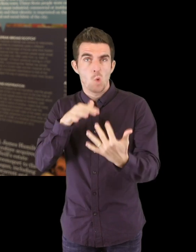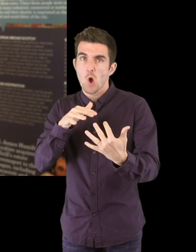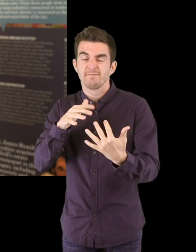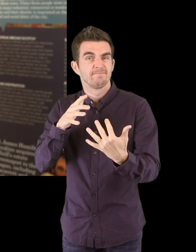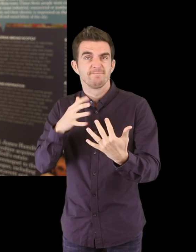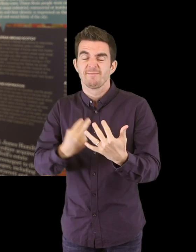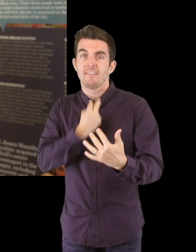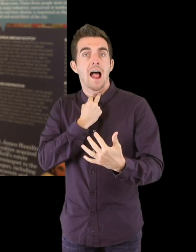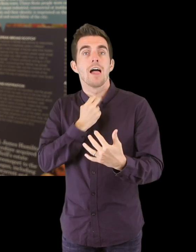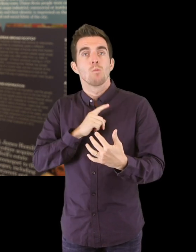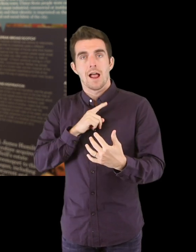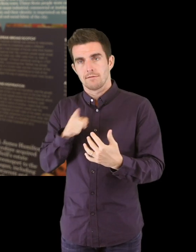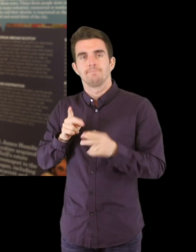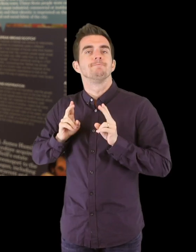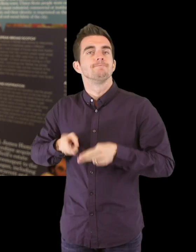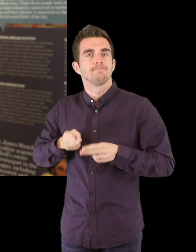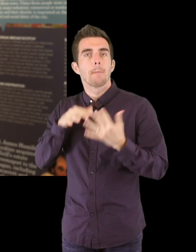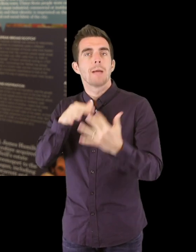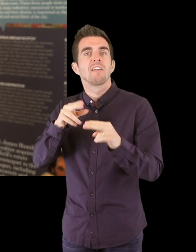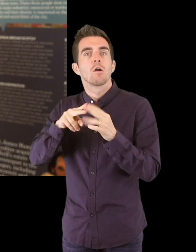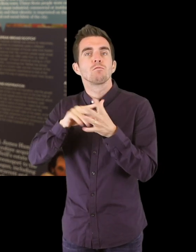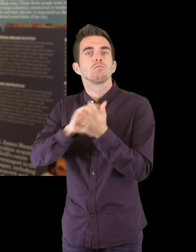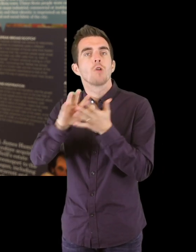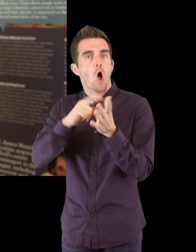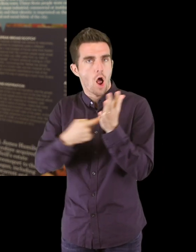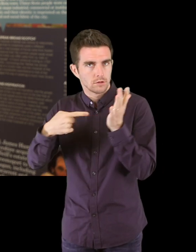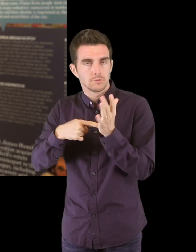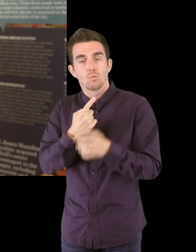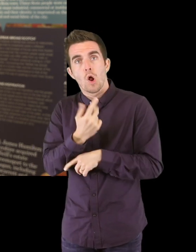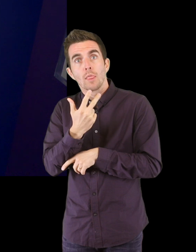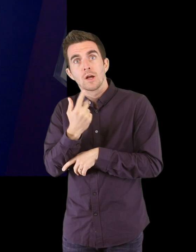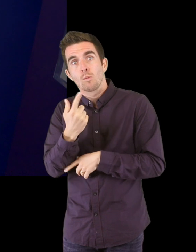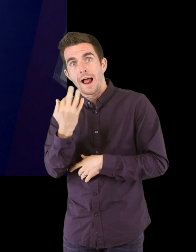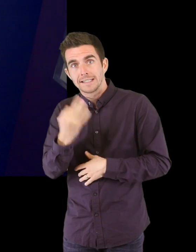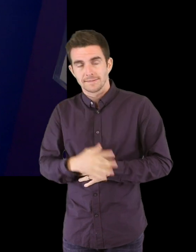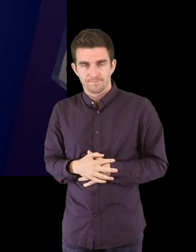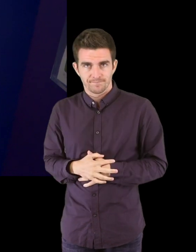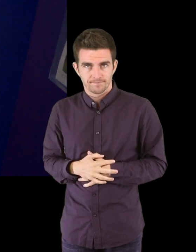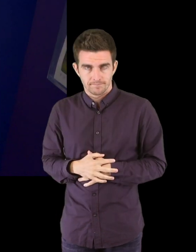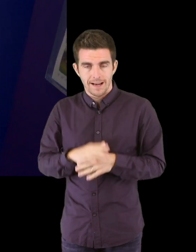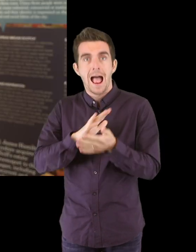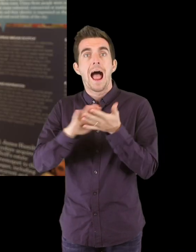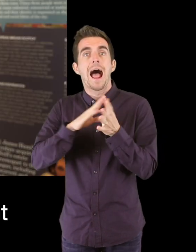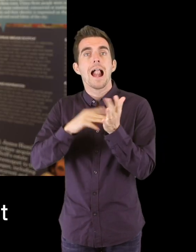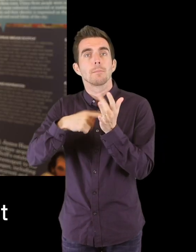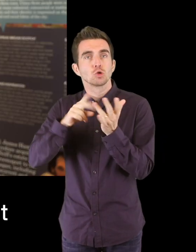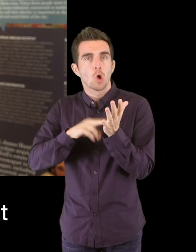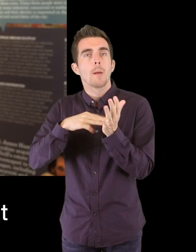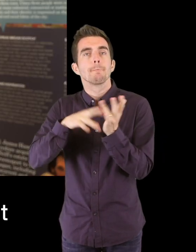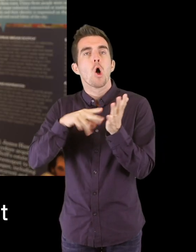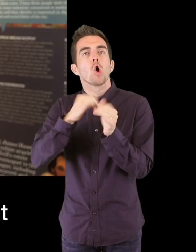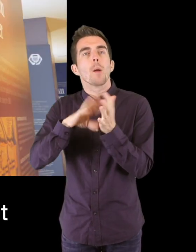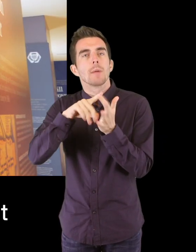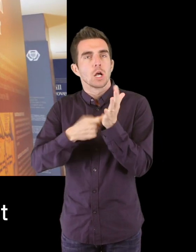of warfare across the island, when Edward was eventually killed at the Battle of Faughart in 1318. The